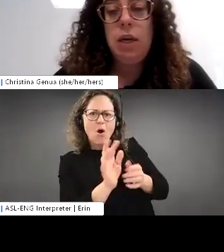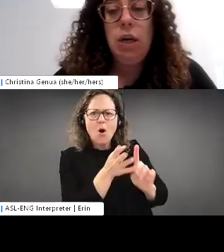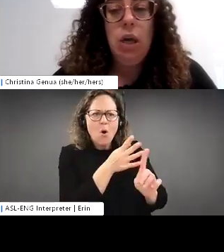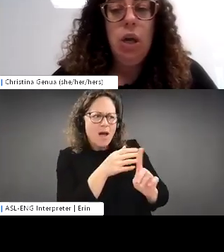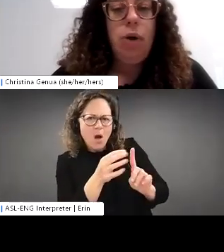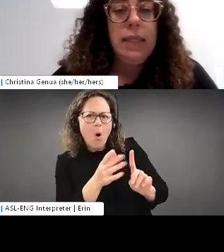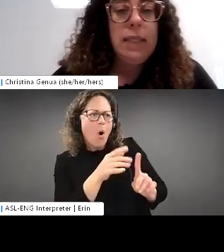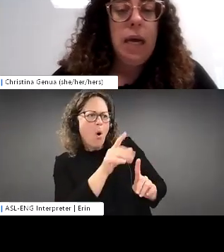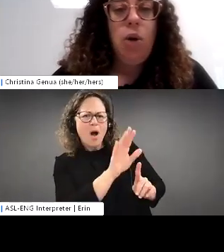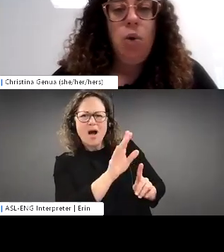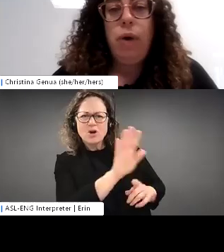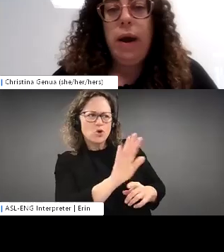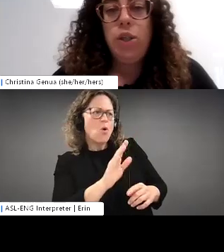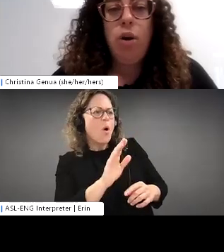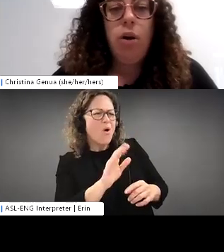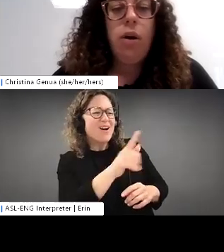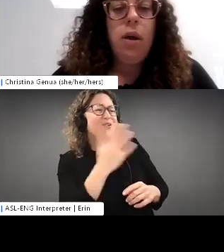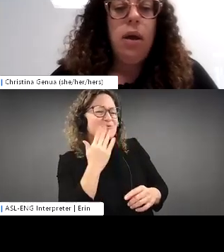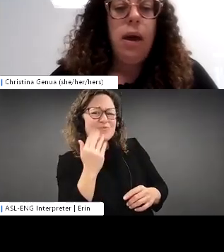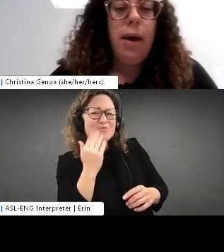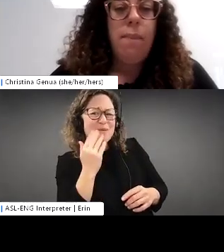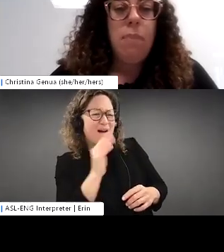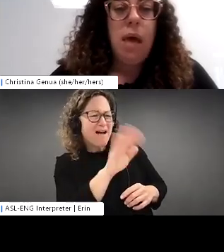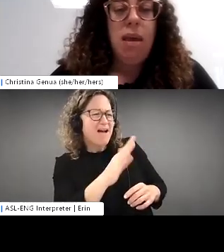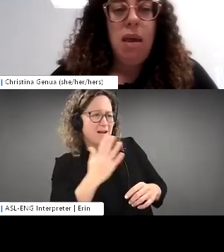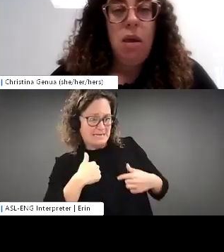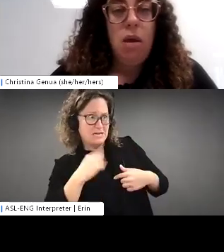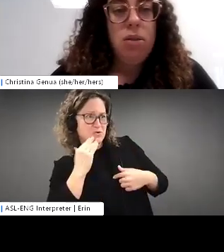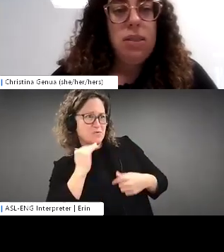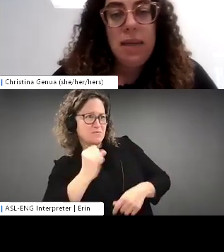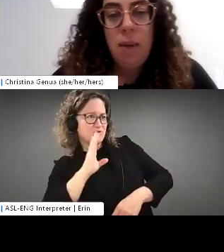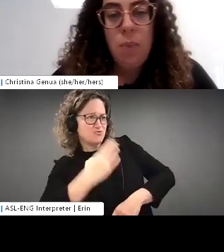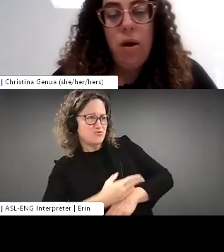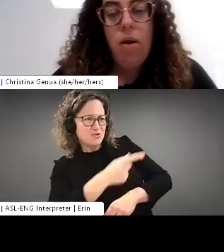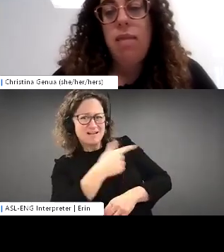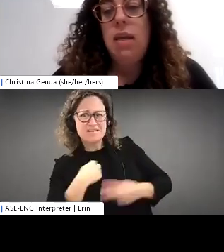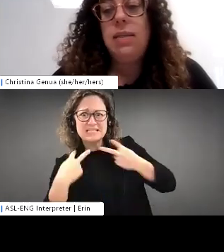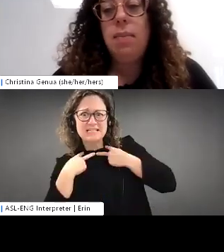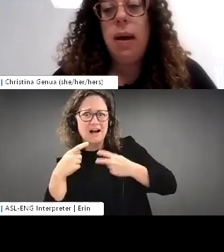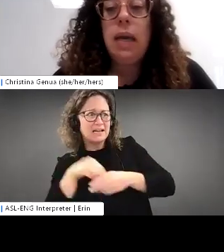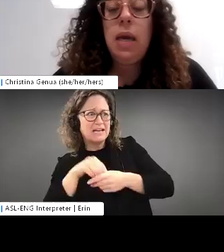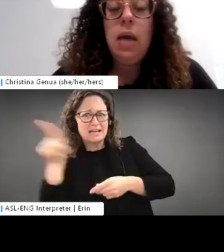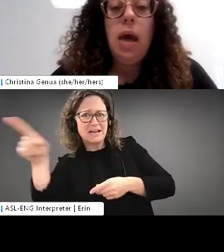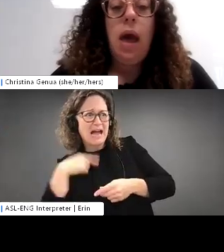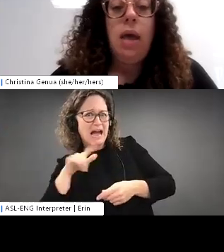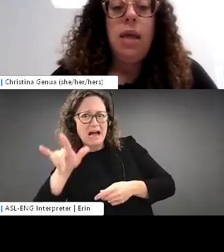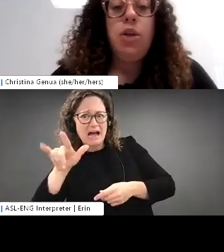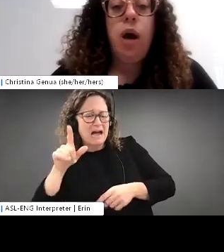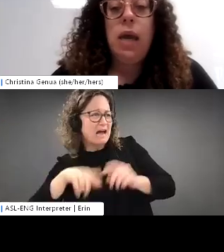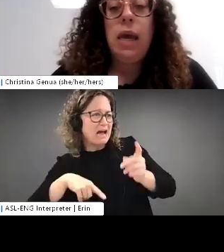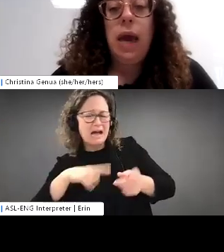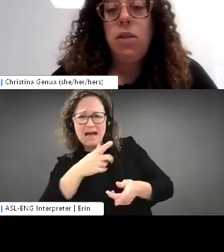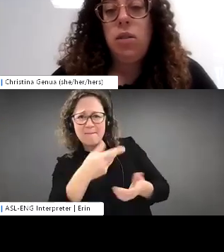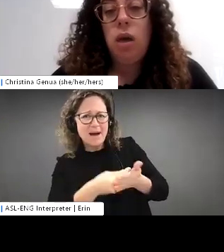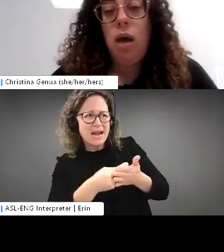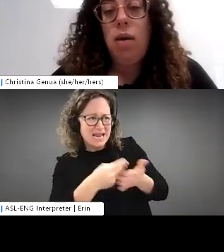it's their grandson or granddaughter, and they are stuck somewhere and they need some money, and they try